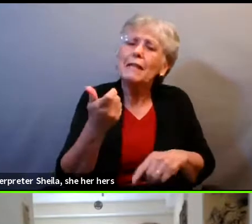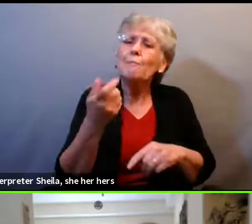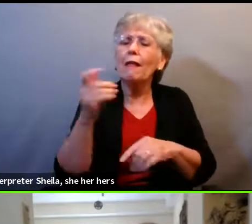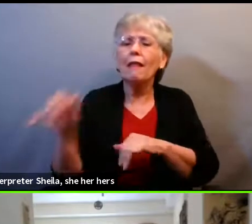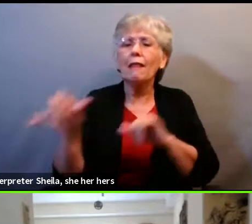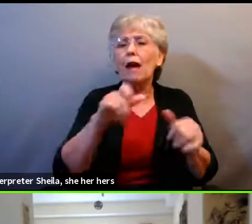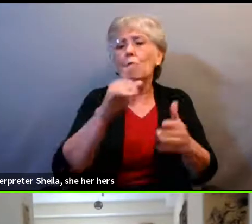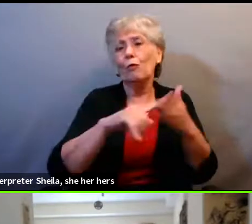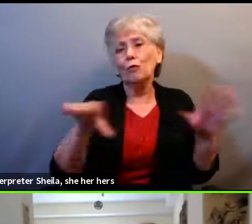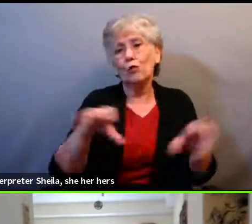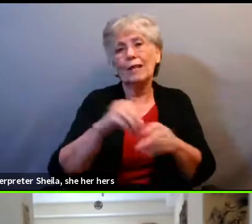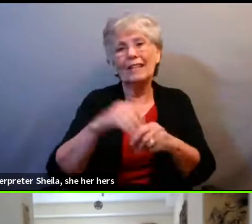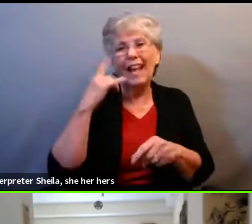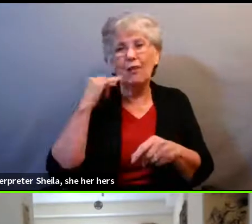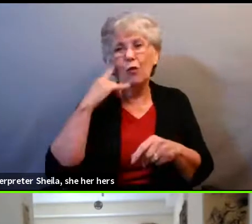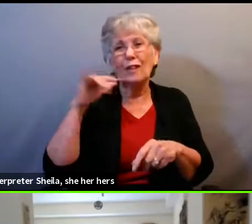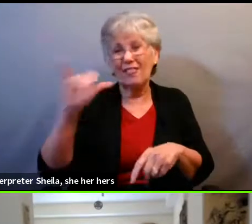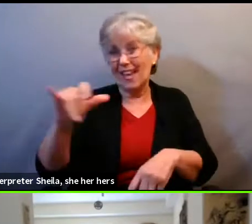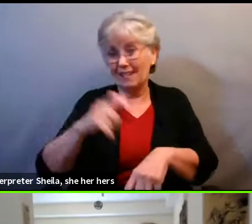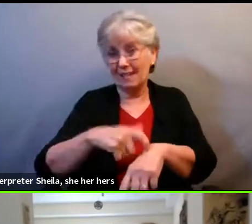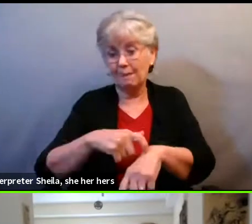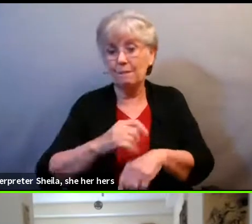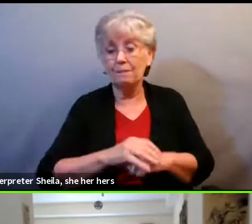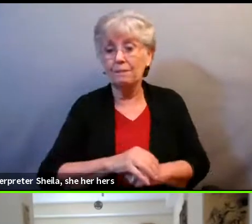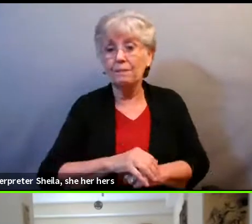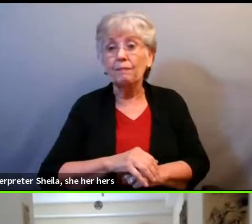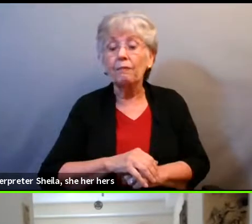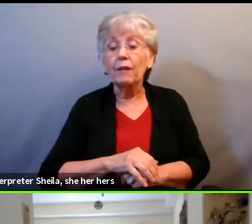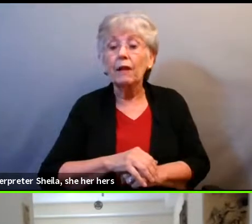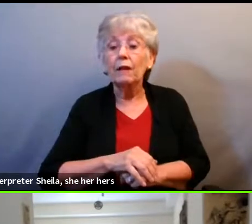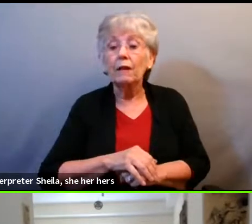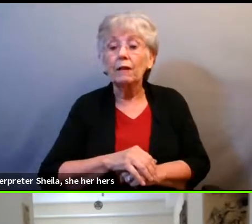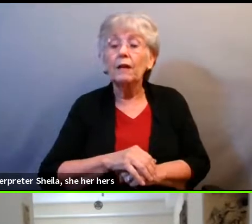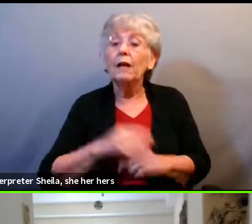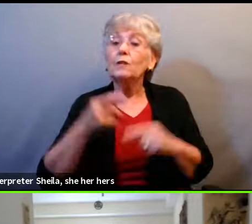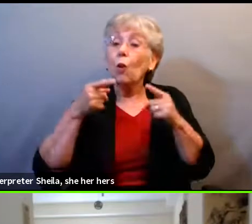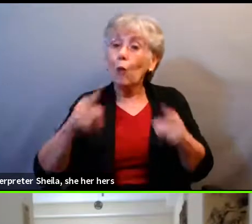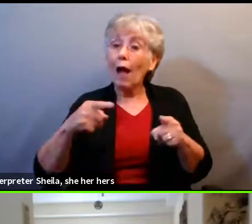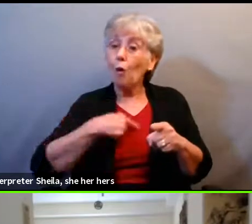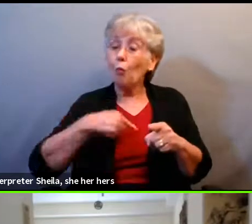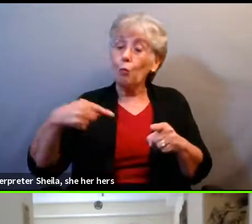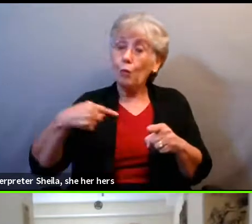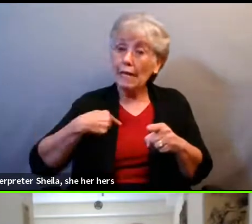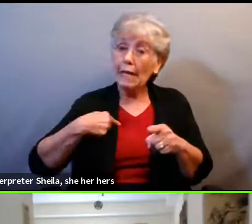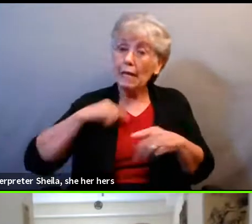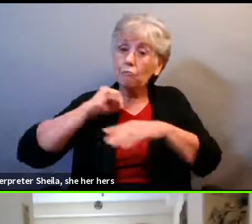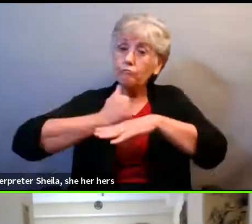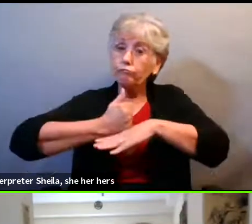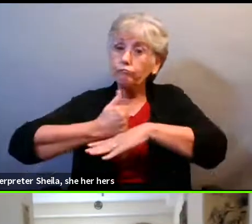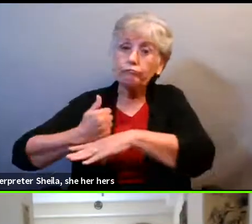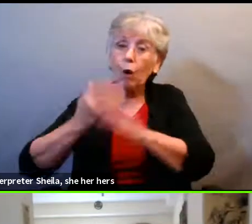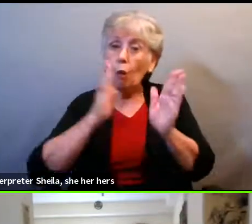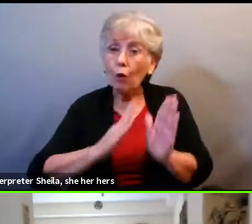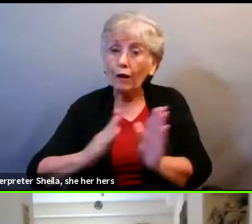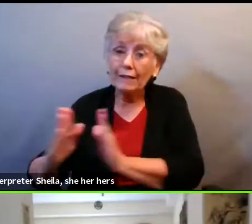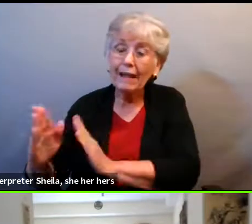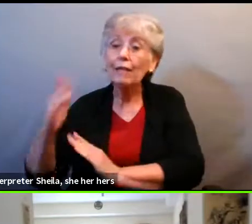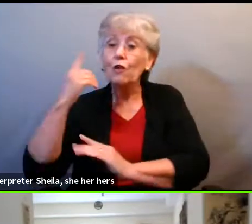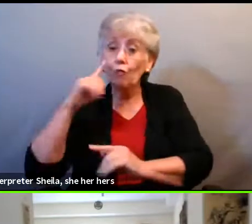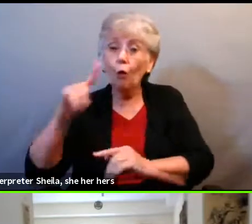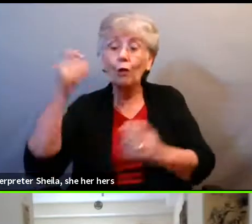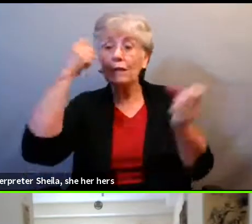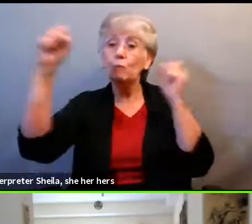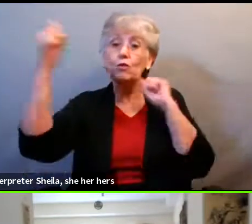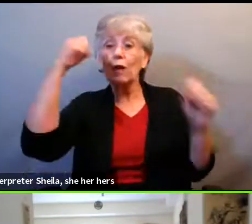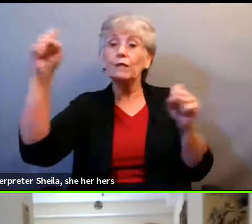that time. And when we were organizing for the demonstrations in San